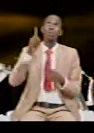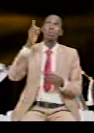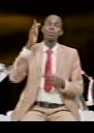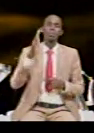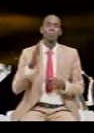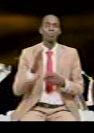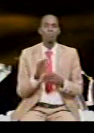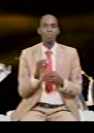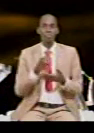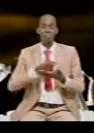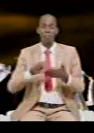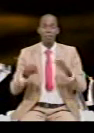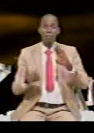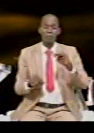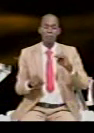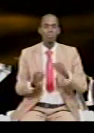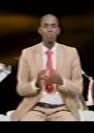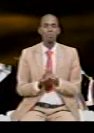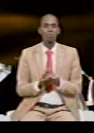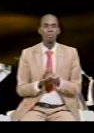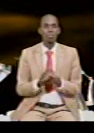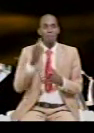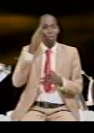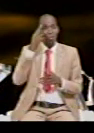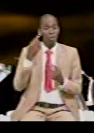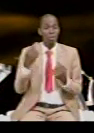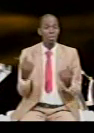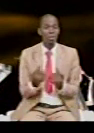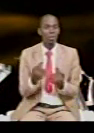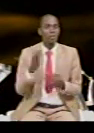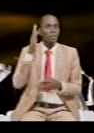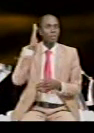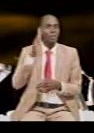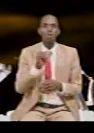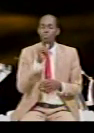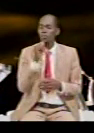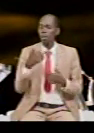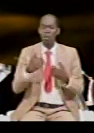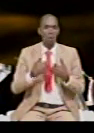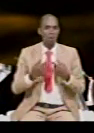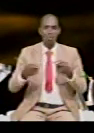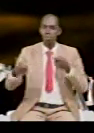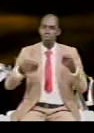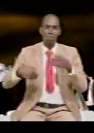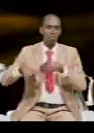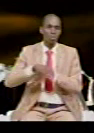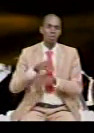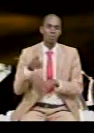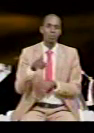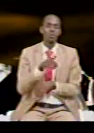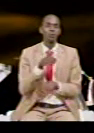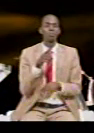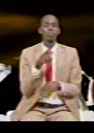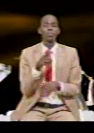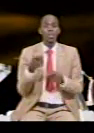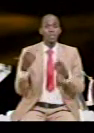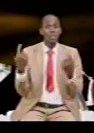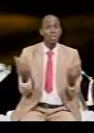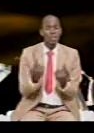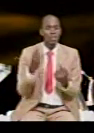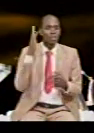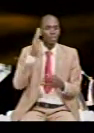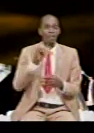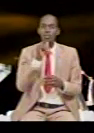God. Verse 14, for sin shall not have dominion over you. Sin shall not